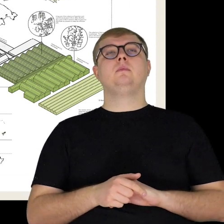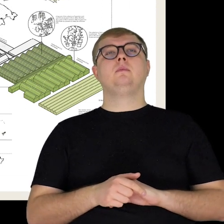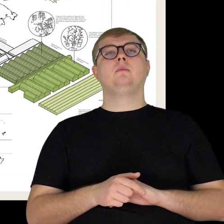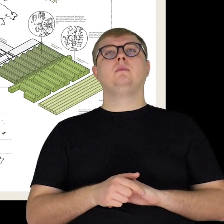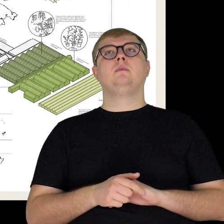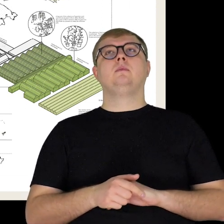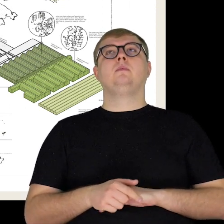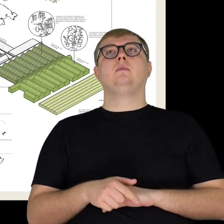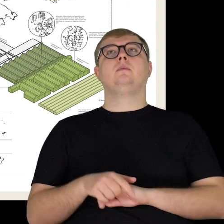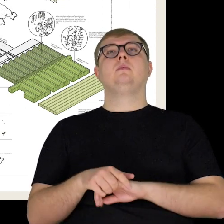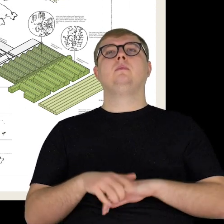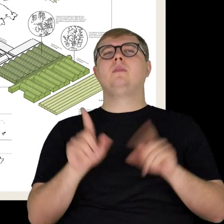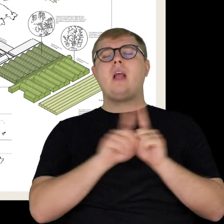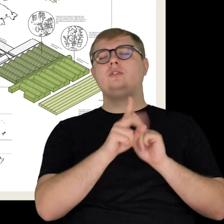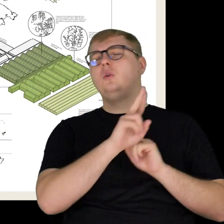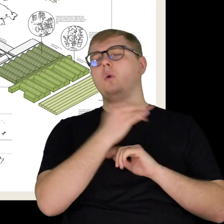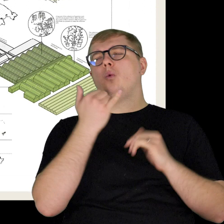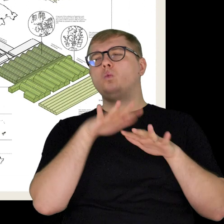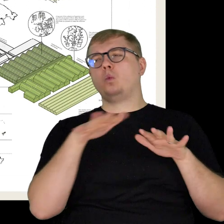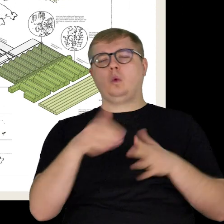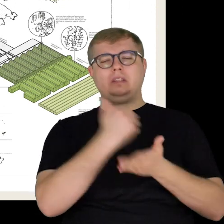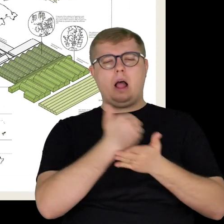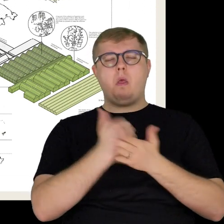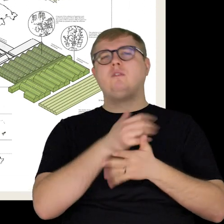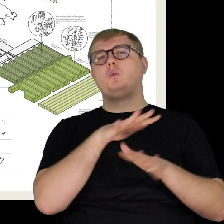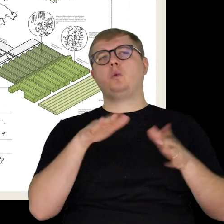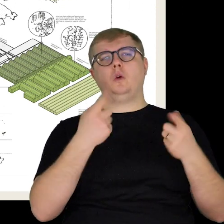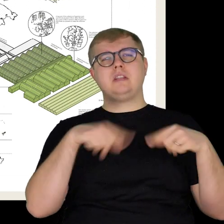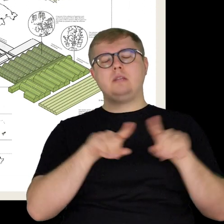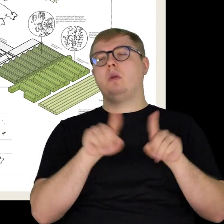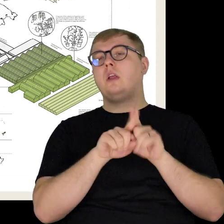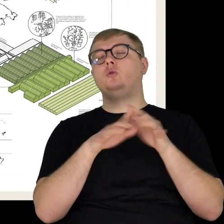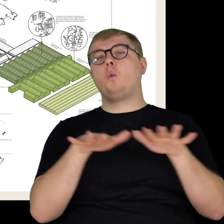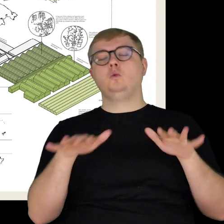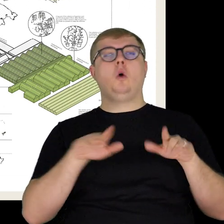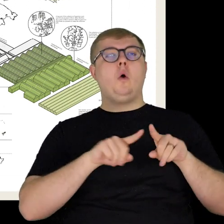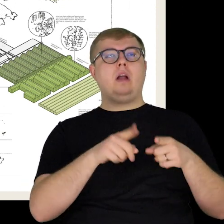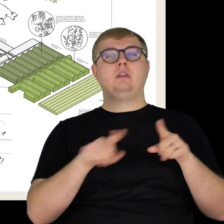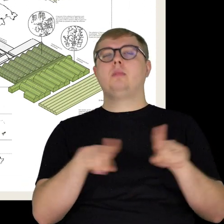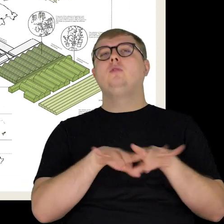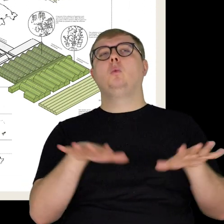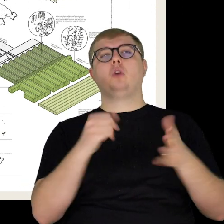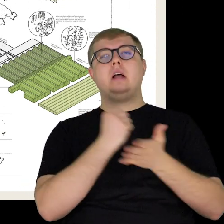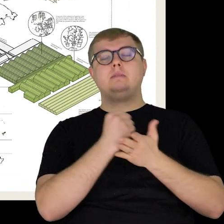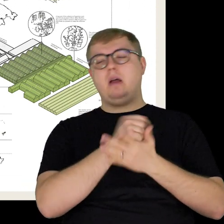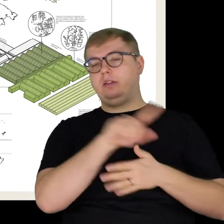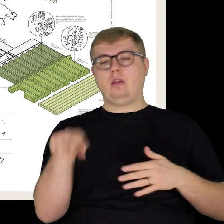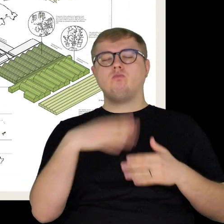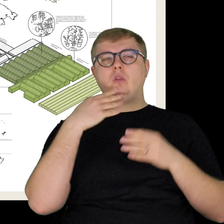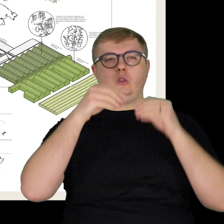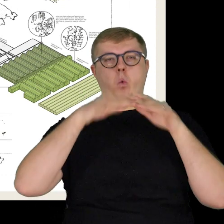kind of organization of the different aspects of this. And we've only now talked about the plants. We've also looked at how the glass house itself is